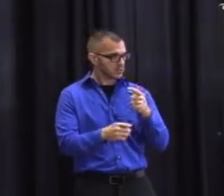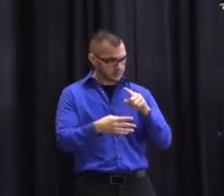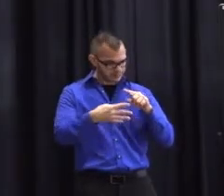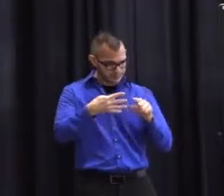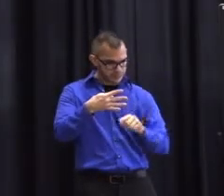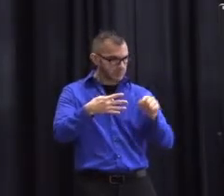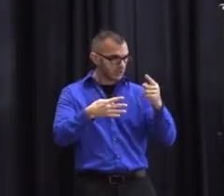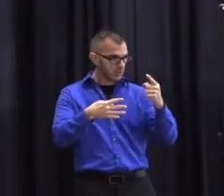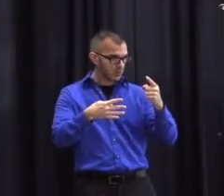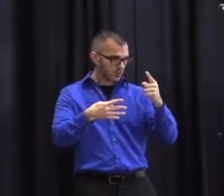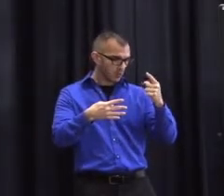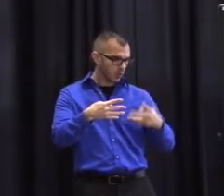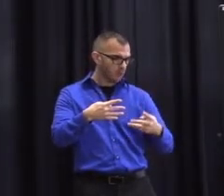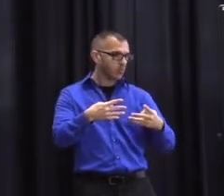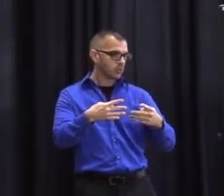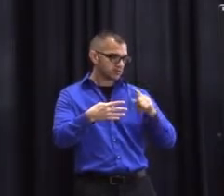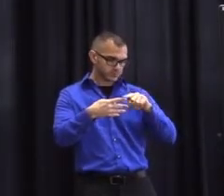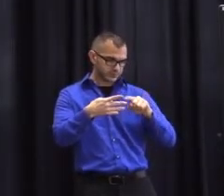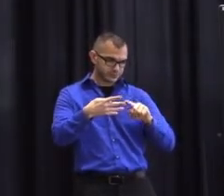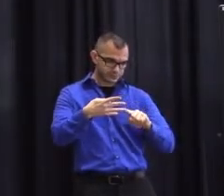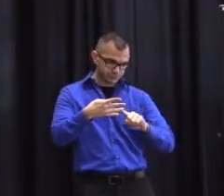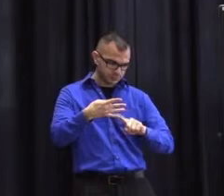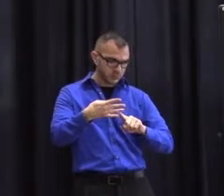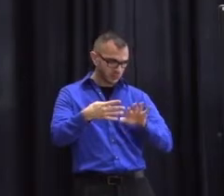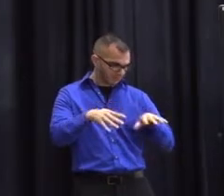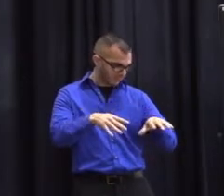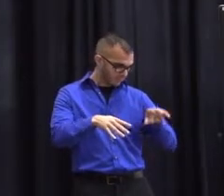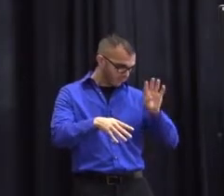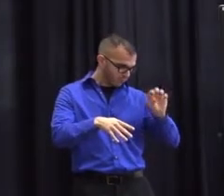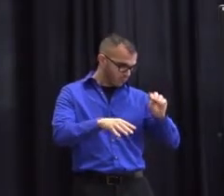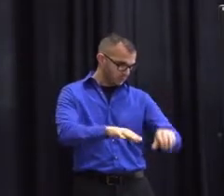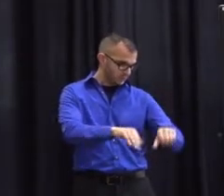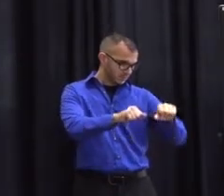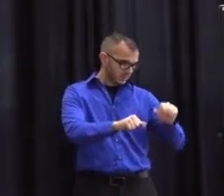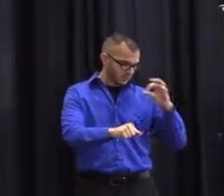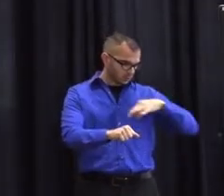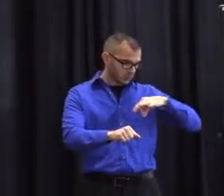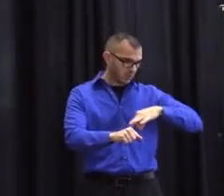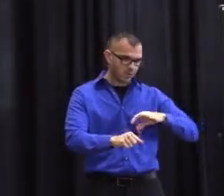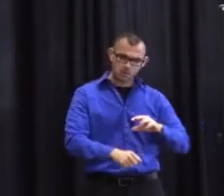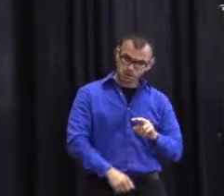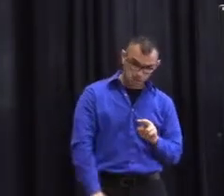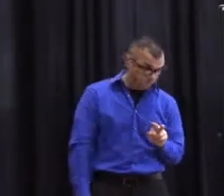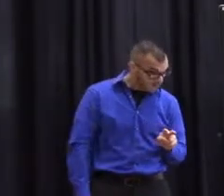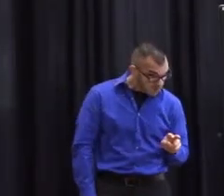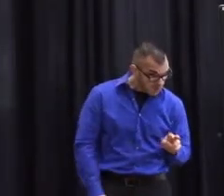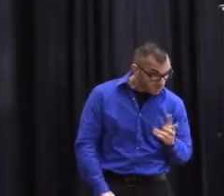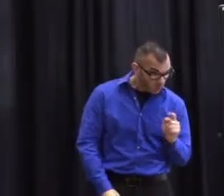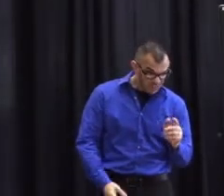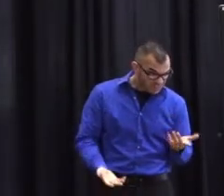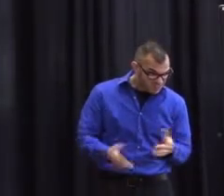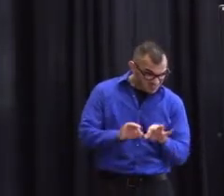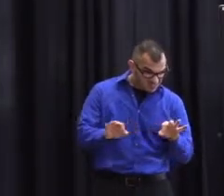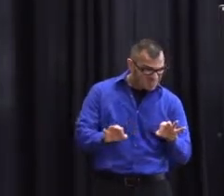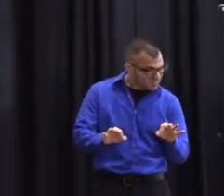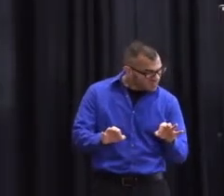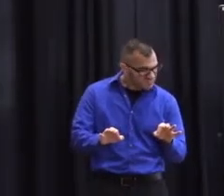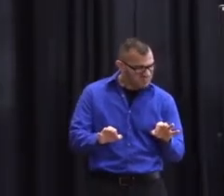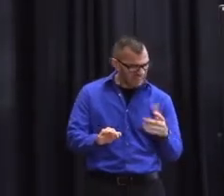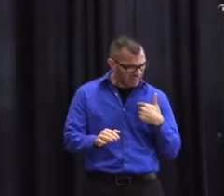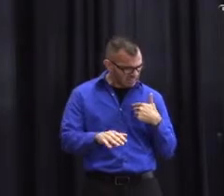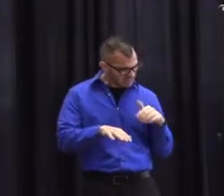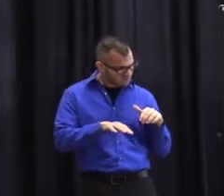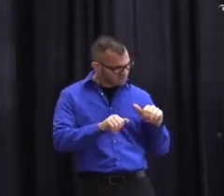You have to take 40 credit hours in order to get the degree. And she said, in what? I have